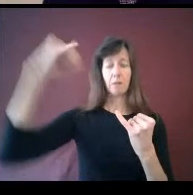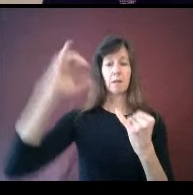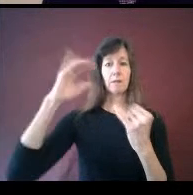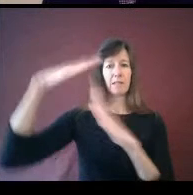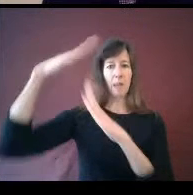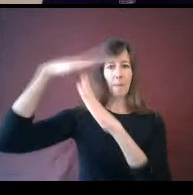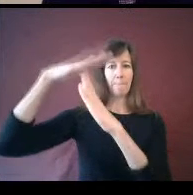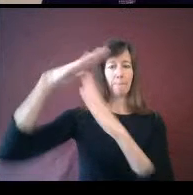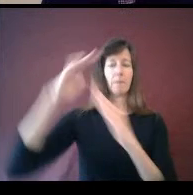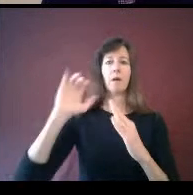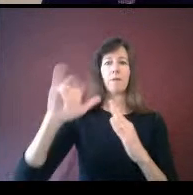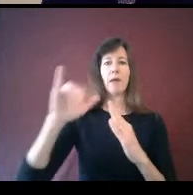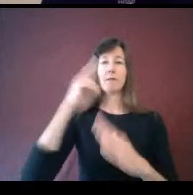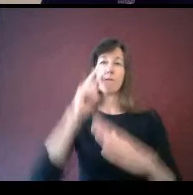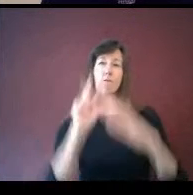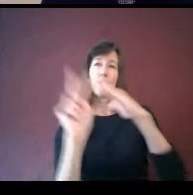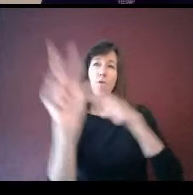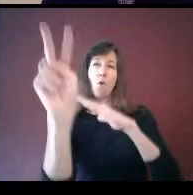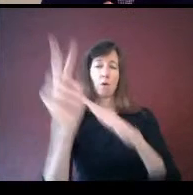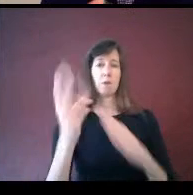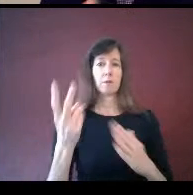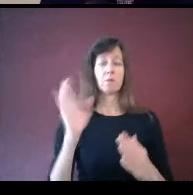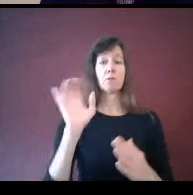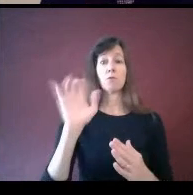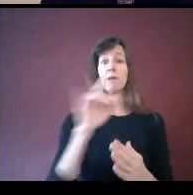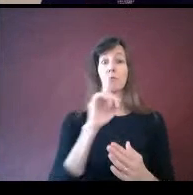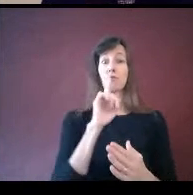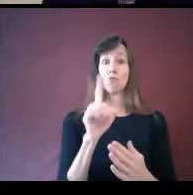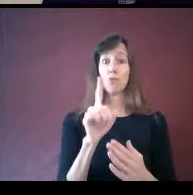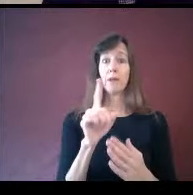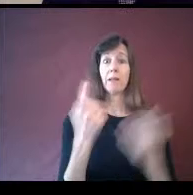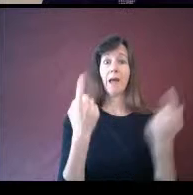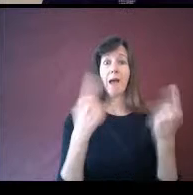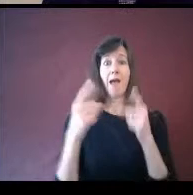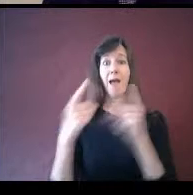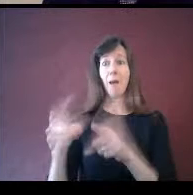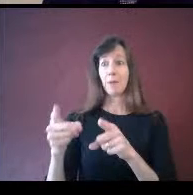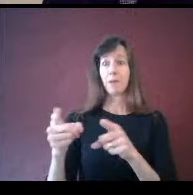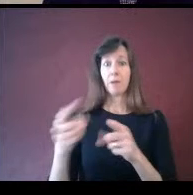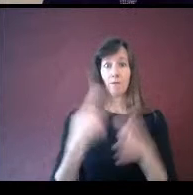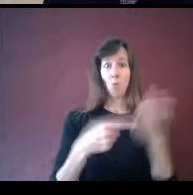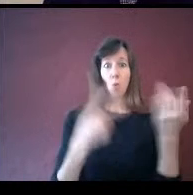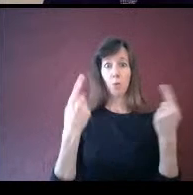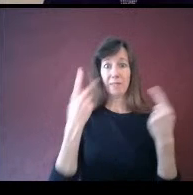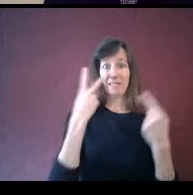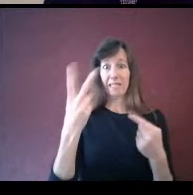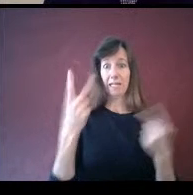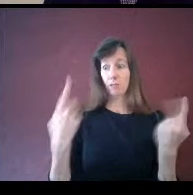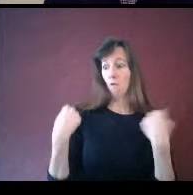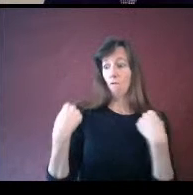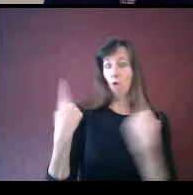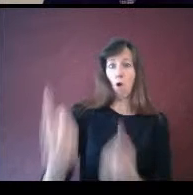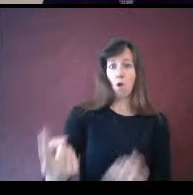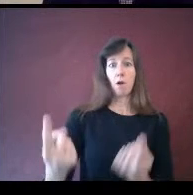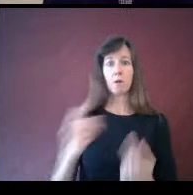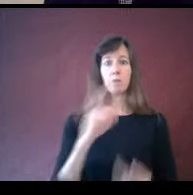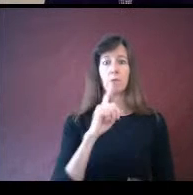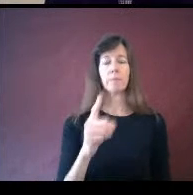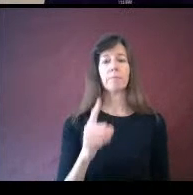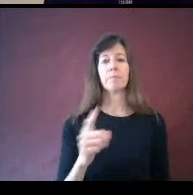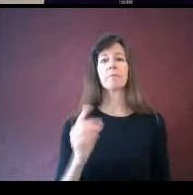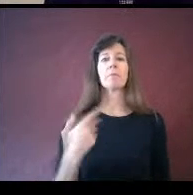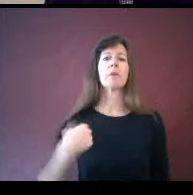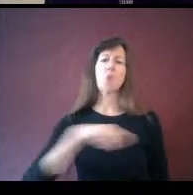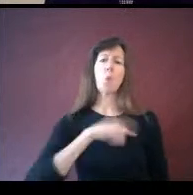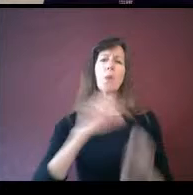number of active cases that we're seeing. So remembering to a certain degree, we can anticipate if so